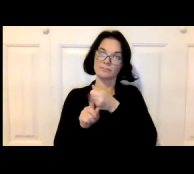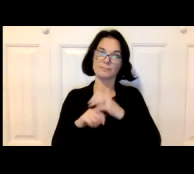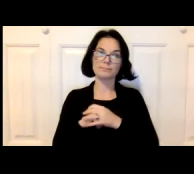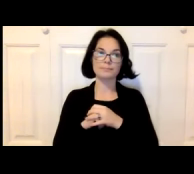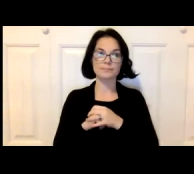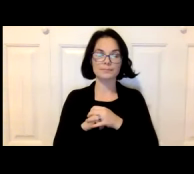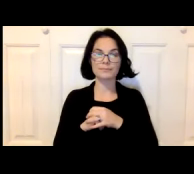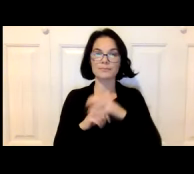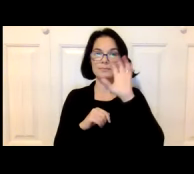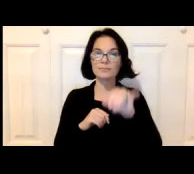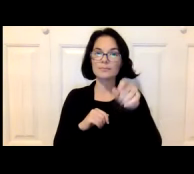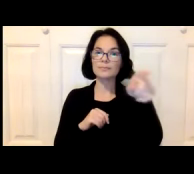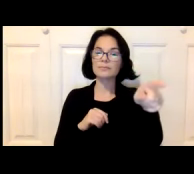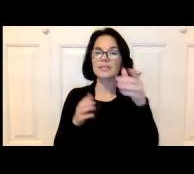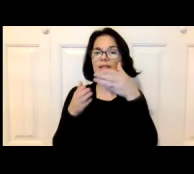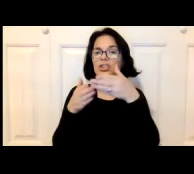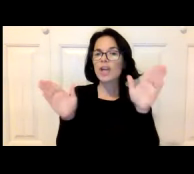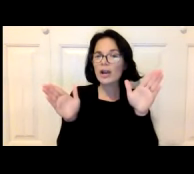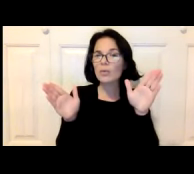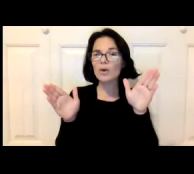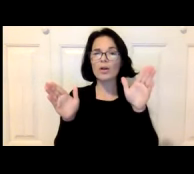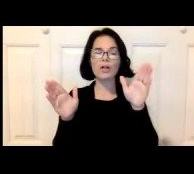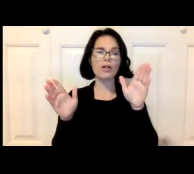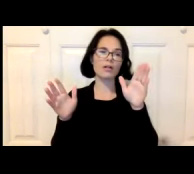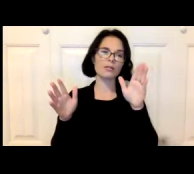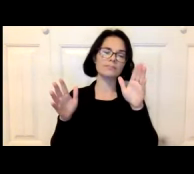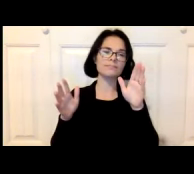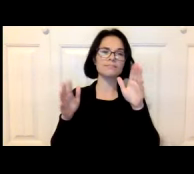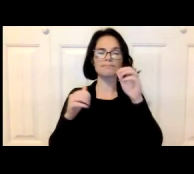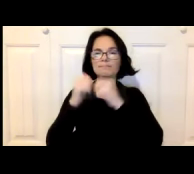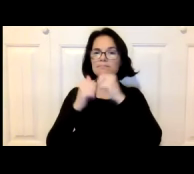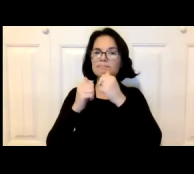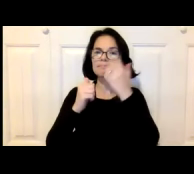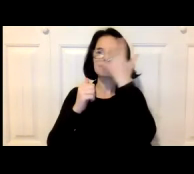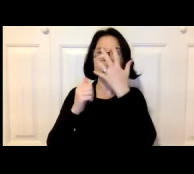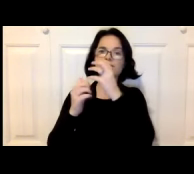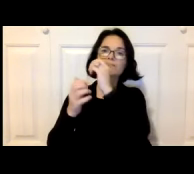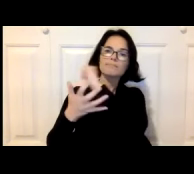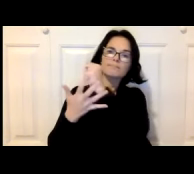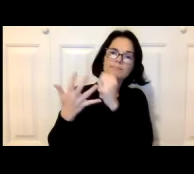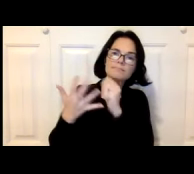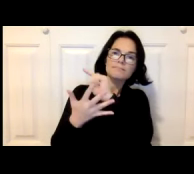So this is just a general framework that was produced or made by